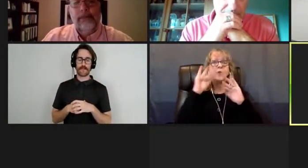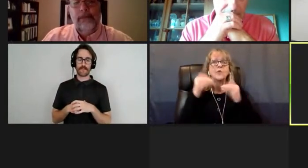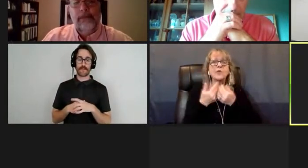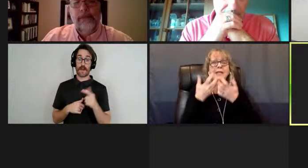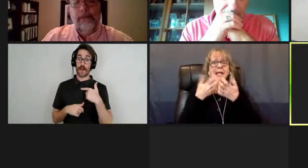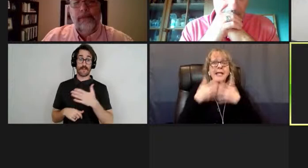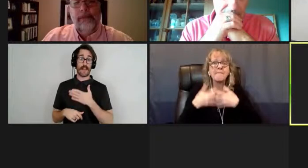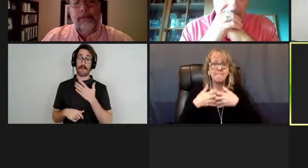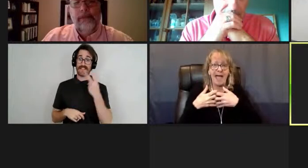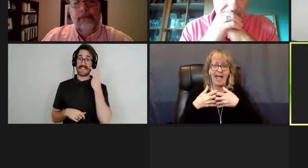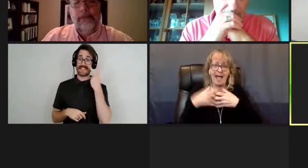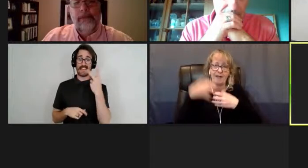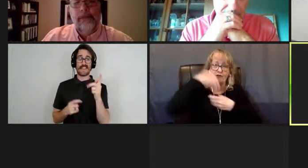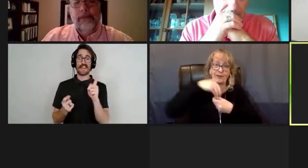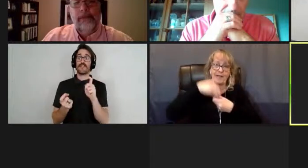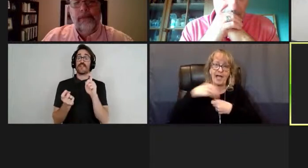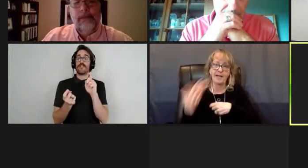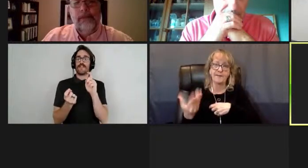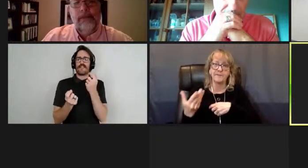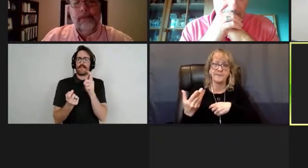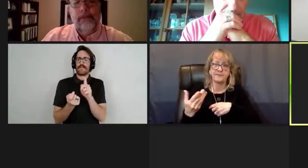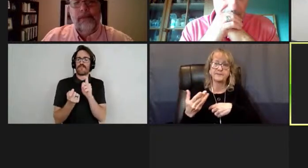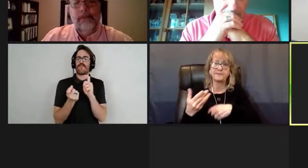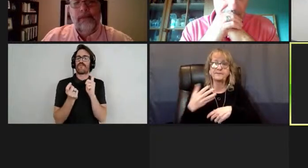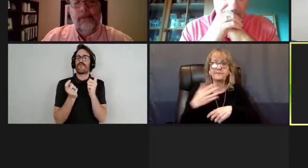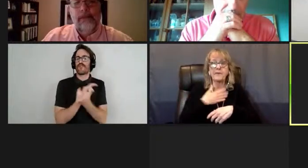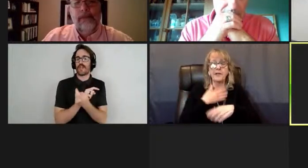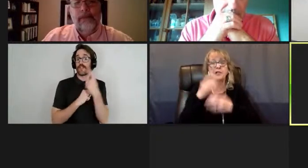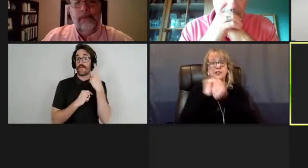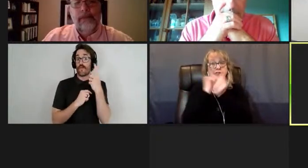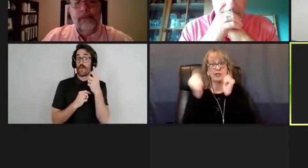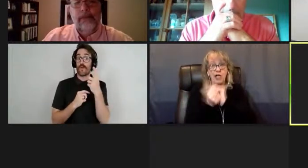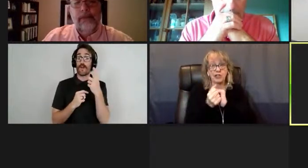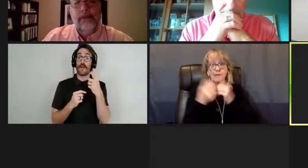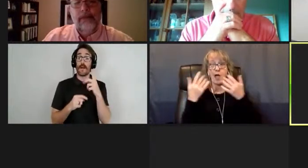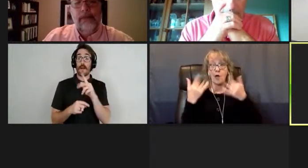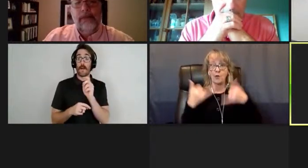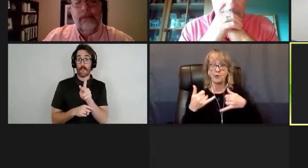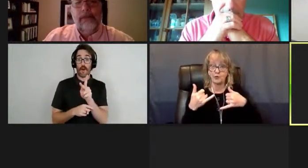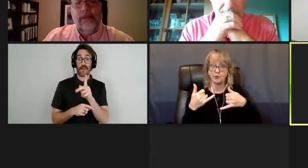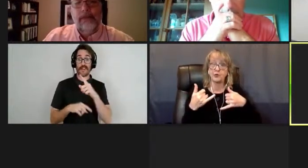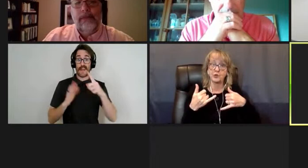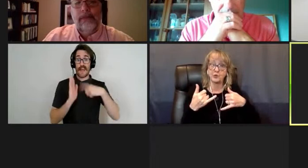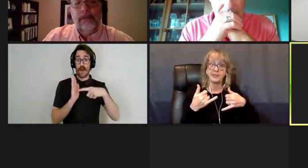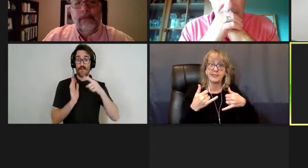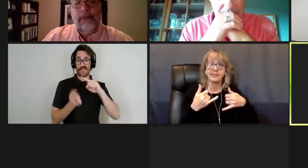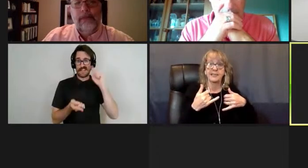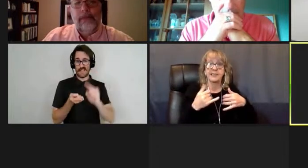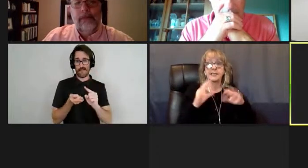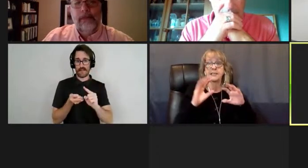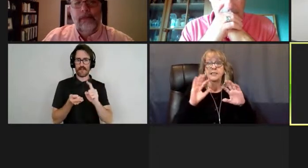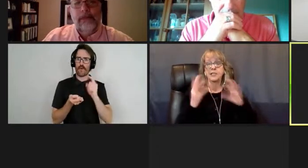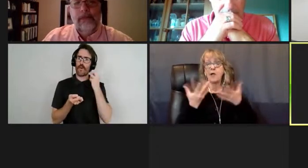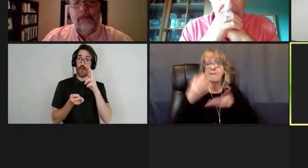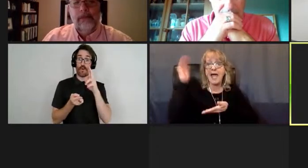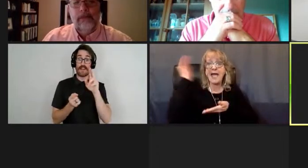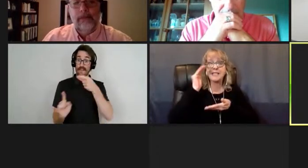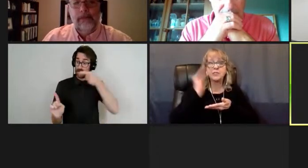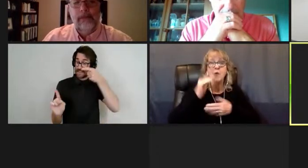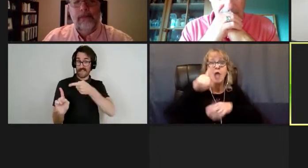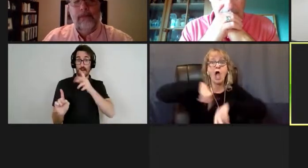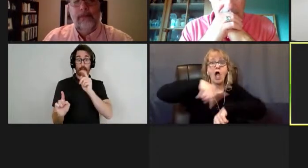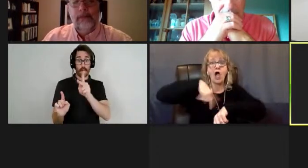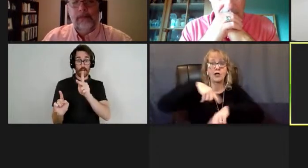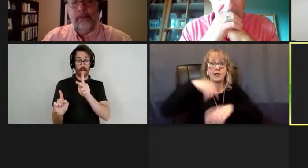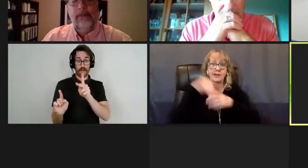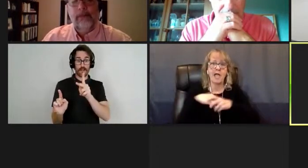today in this reducing the hours per park and targeting certain parks, because I have a lot of towers in